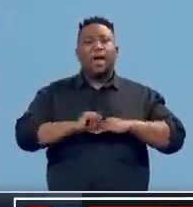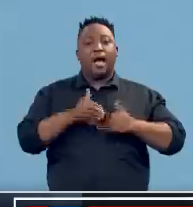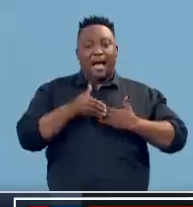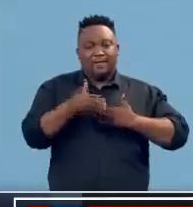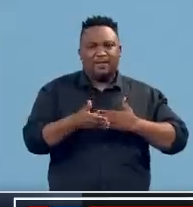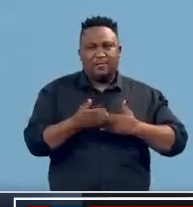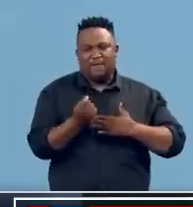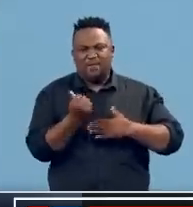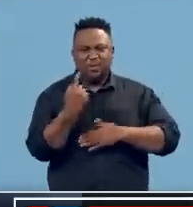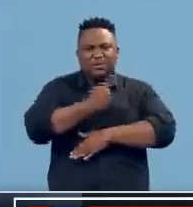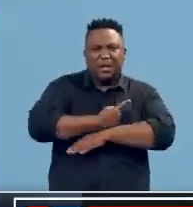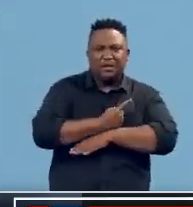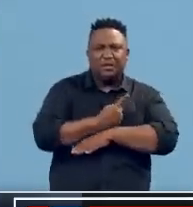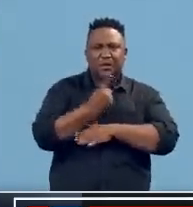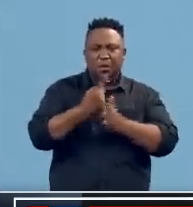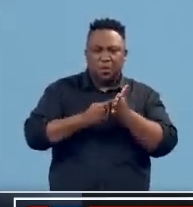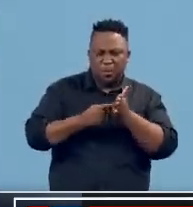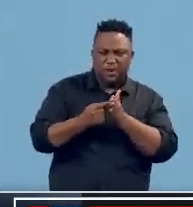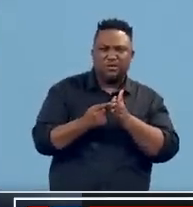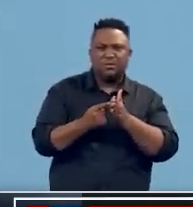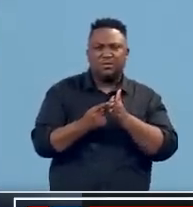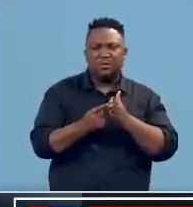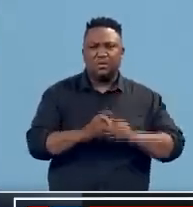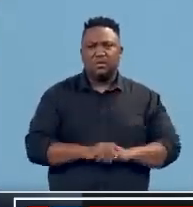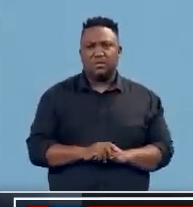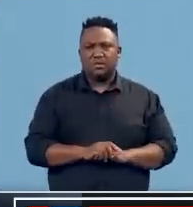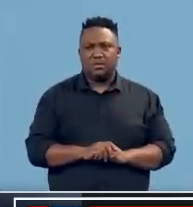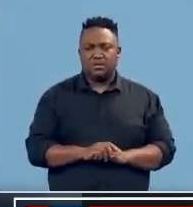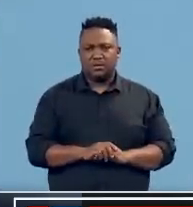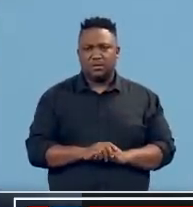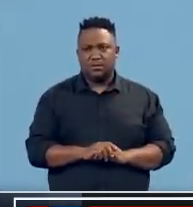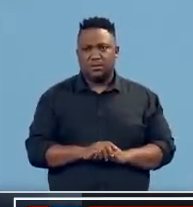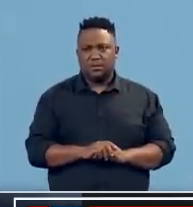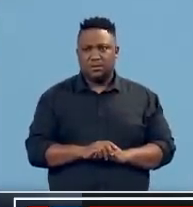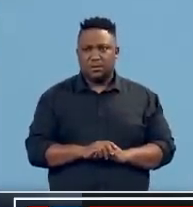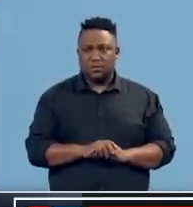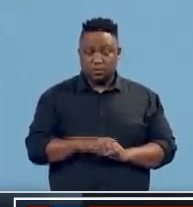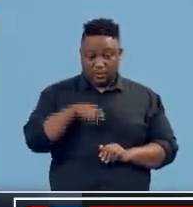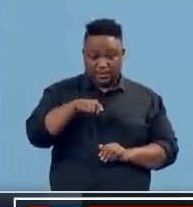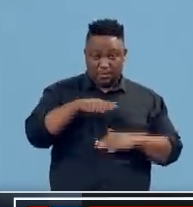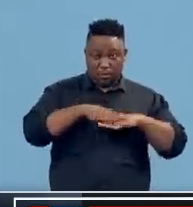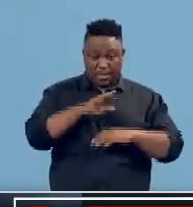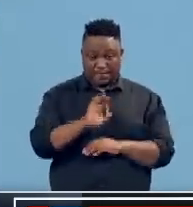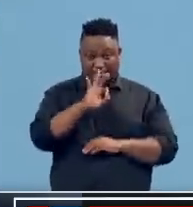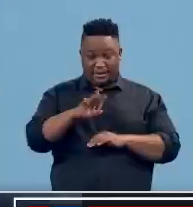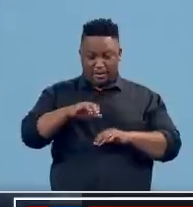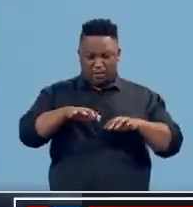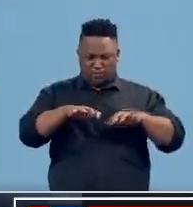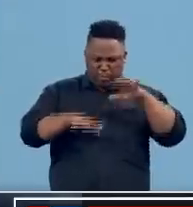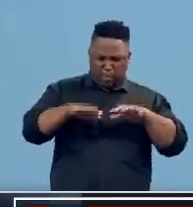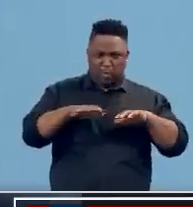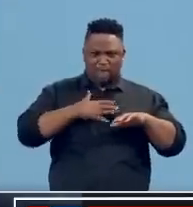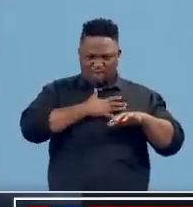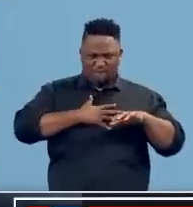event, within days or weeks. But so the next event, if it was an event bigger than a magnitude 3, it would certainly be felt, but